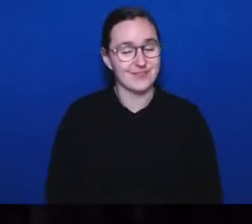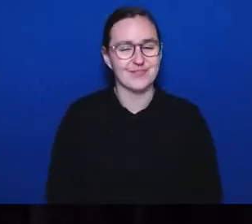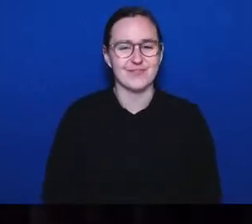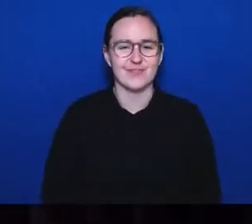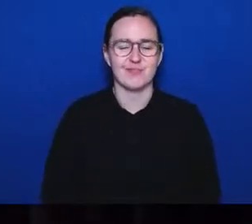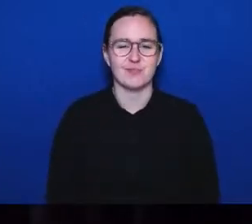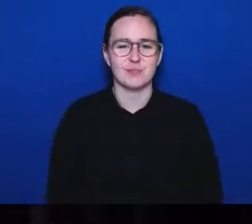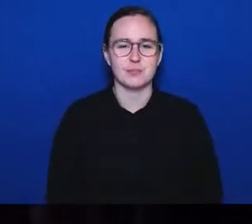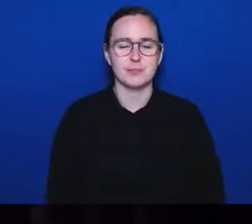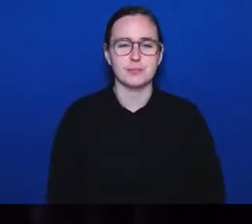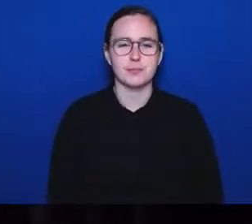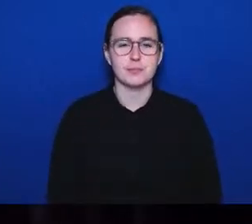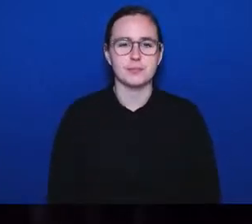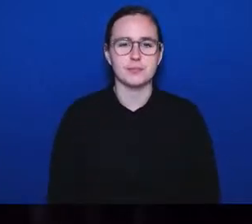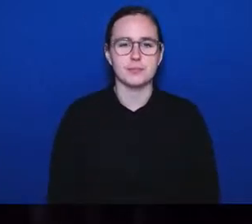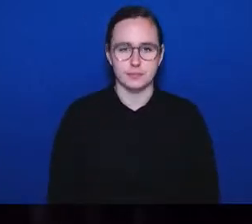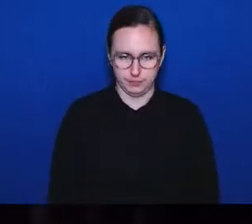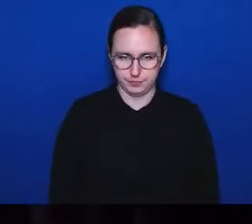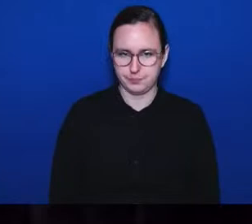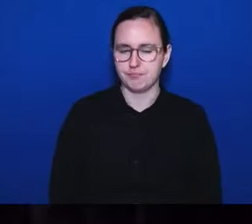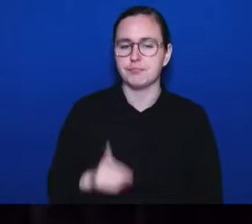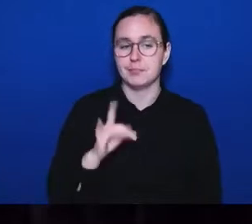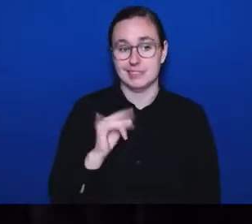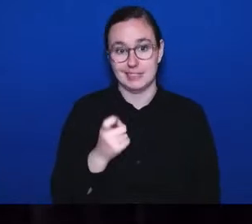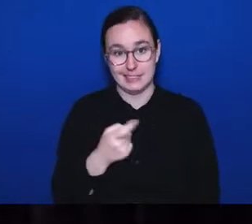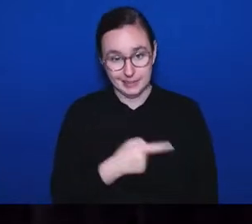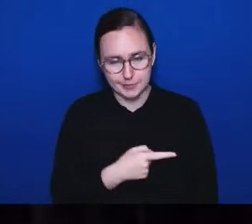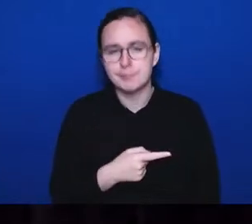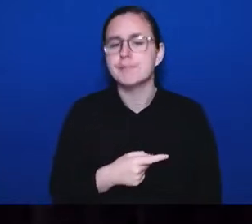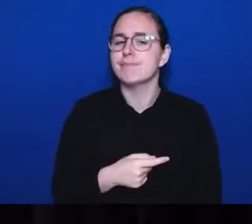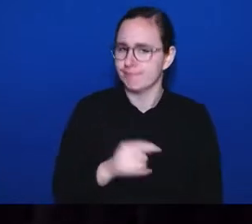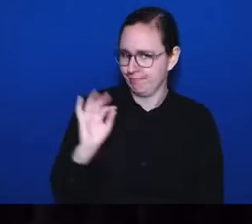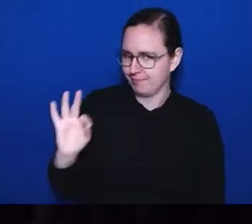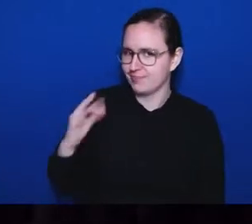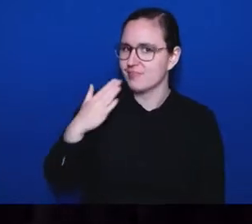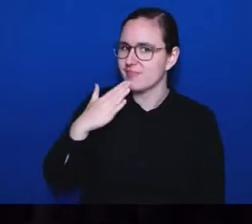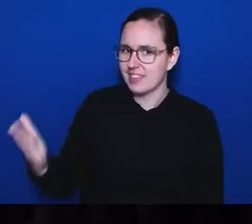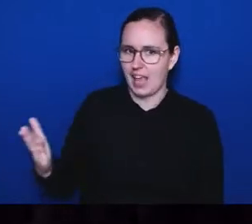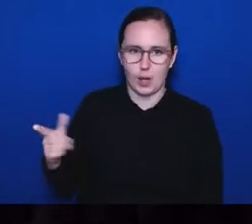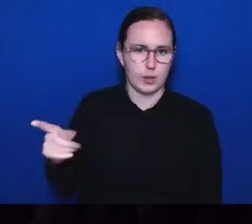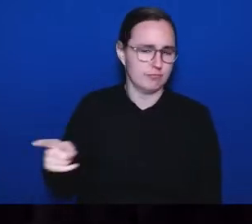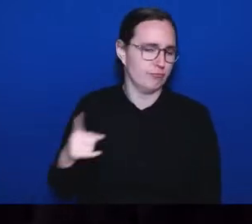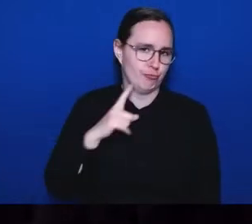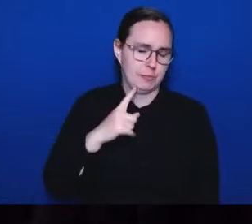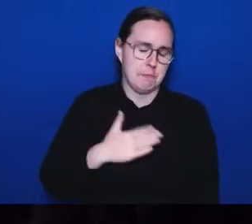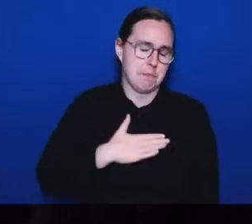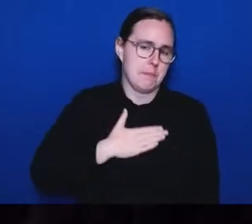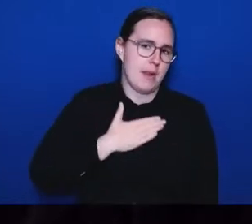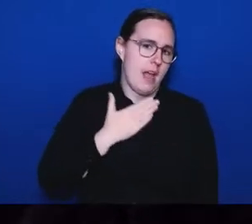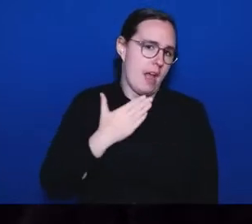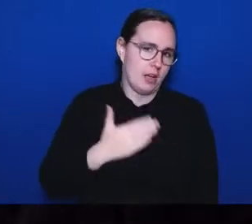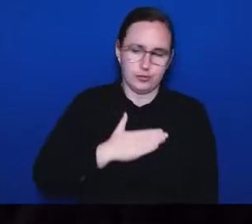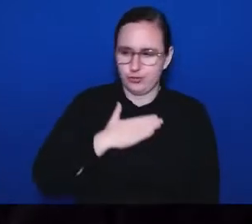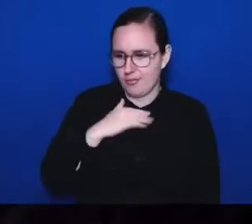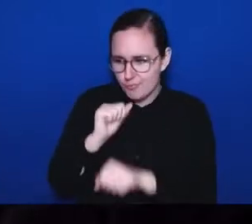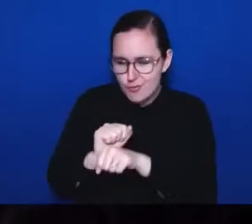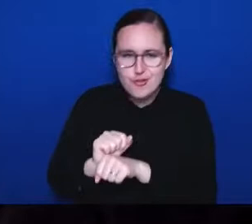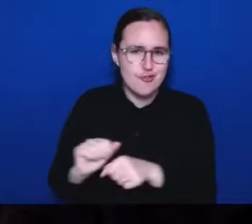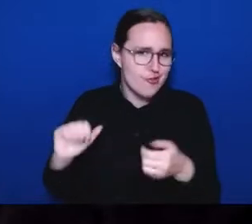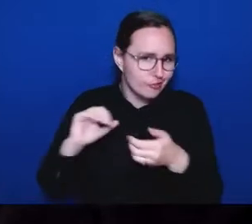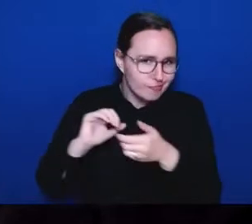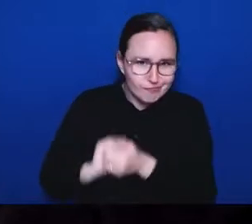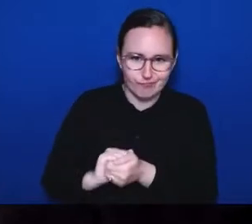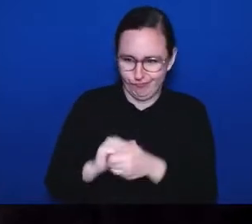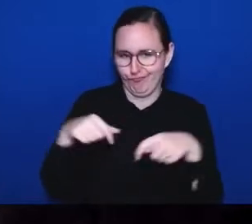Thank you, Dr. Dosanjh. It's been a pleasure working with you, pleasure for our teams. It's been exceptionally hard